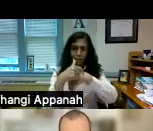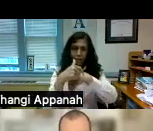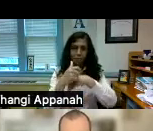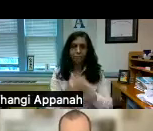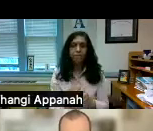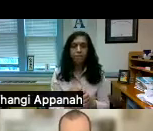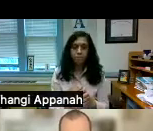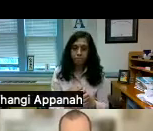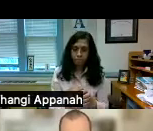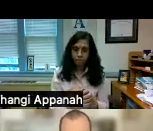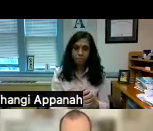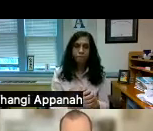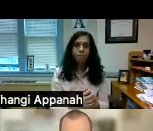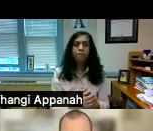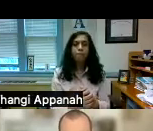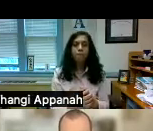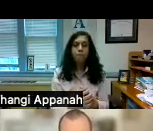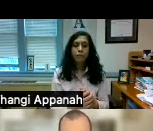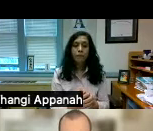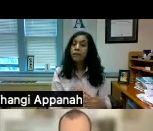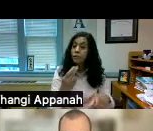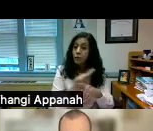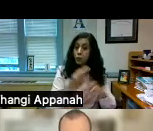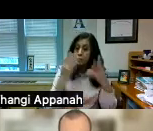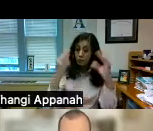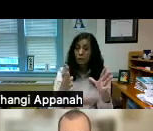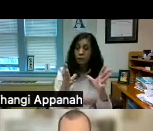Maybe a common preparation time could be used.